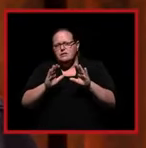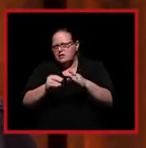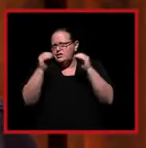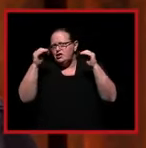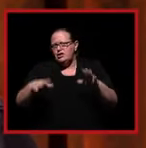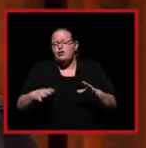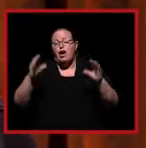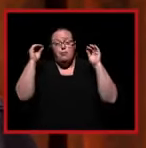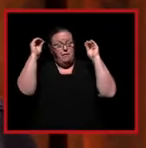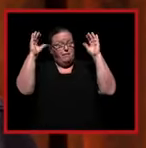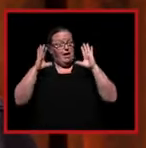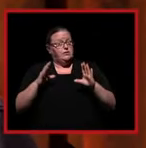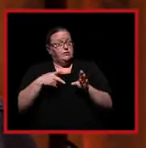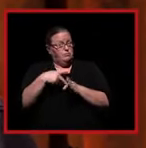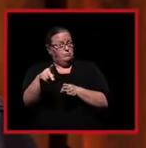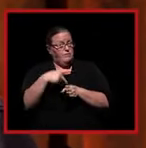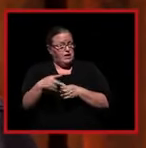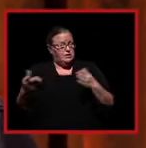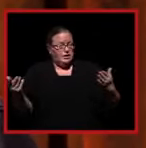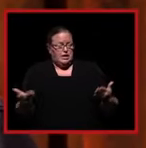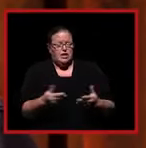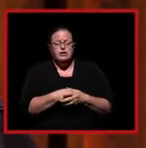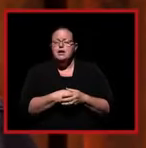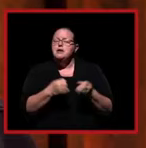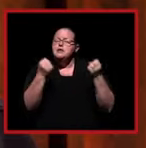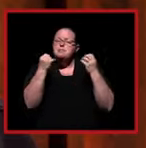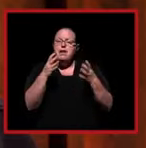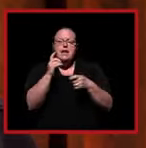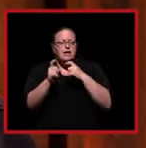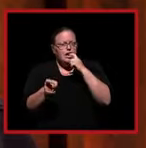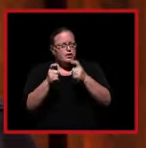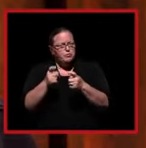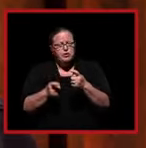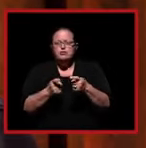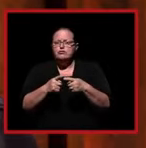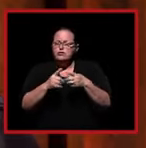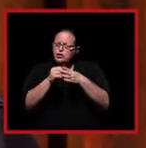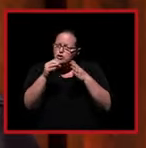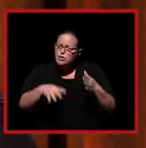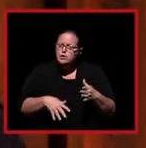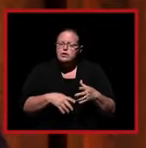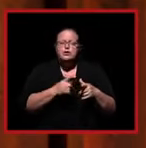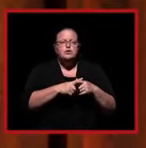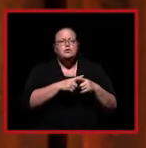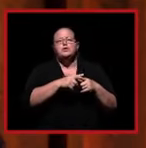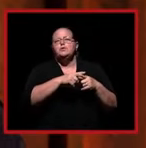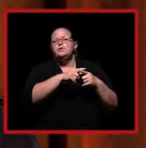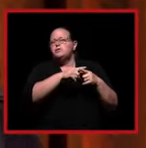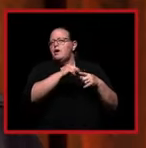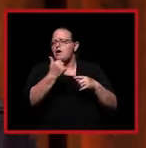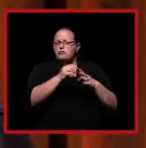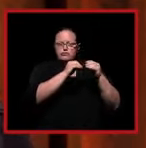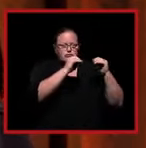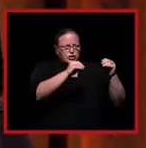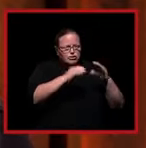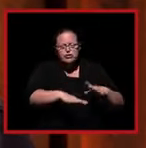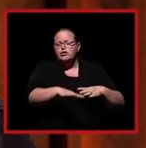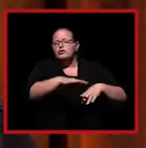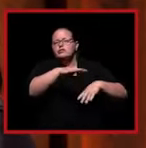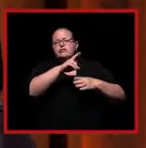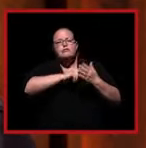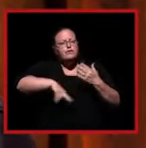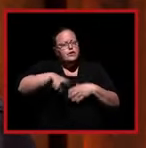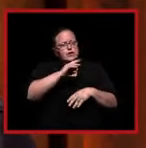and professional whose many contributions to students, colleagues, the college, and community qualify him